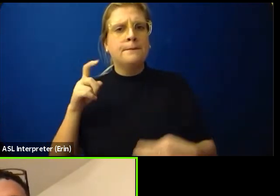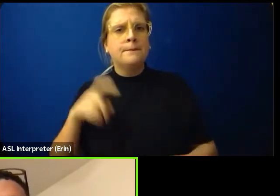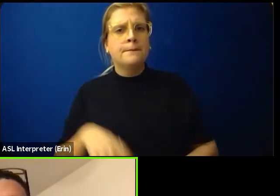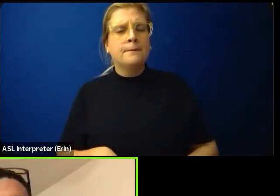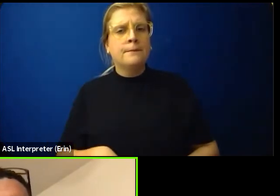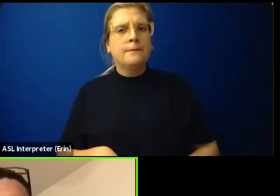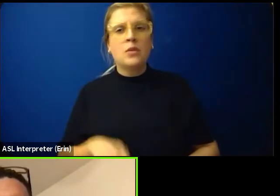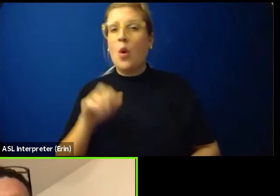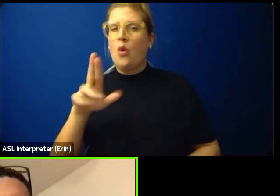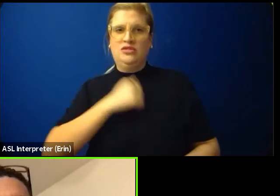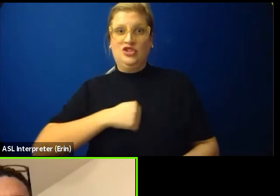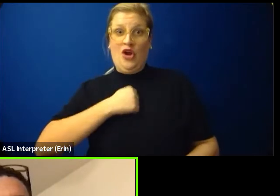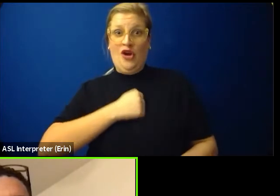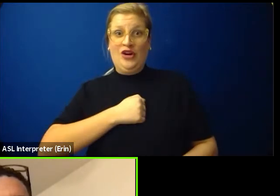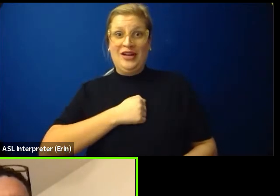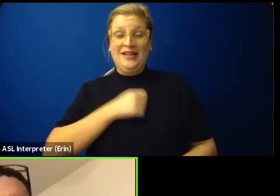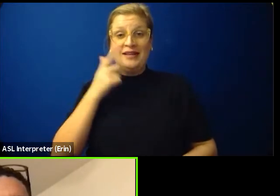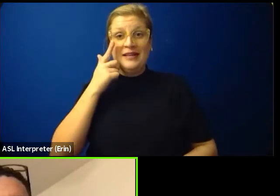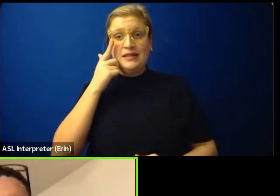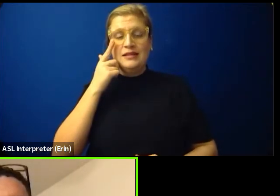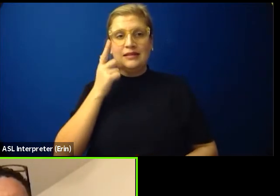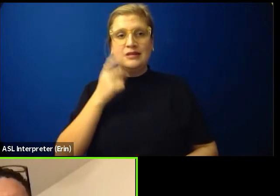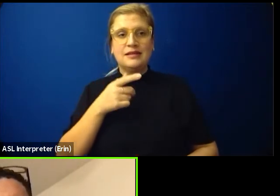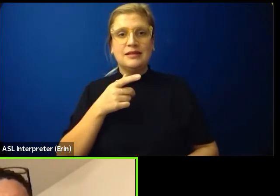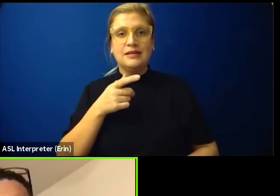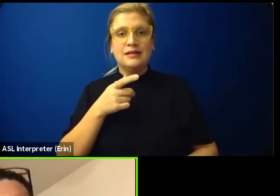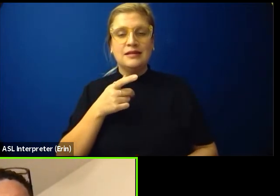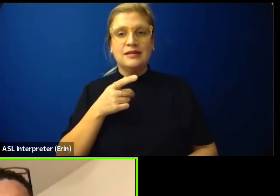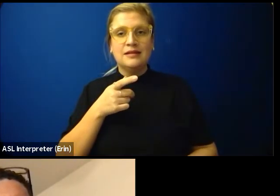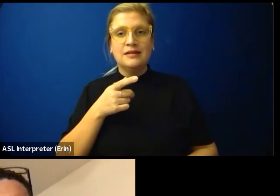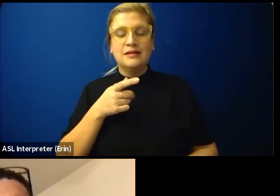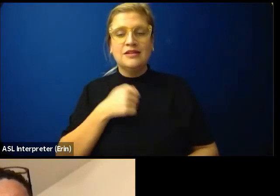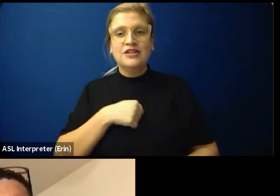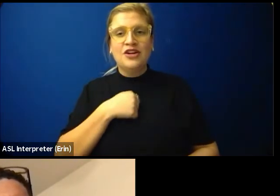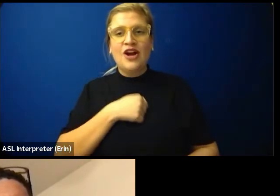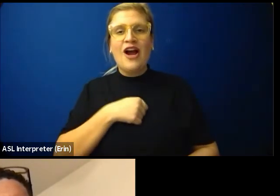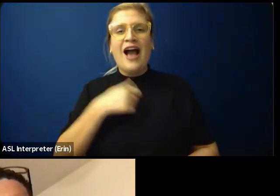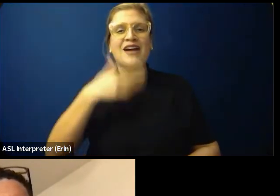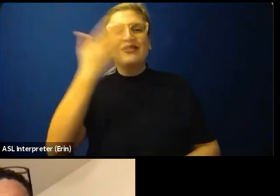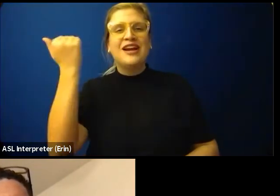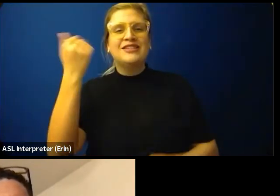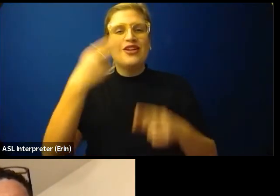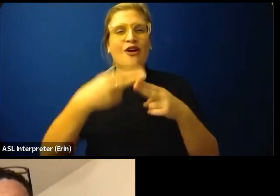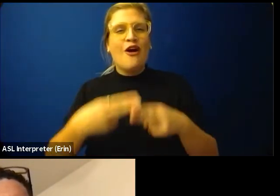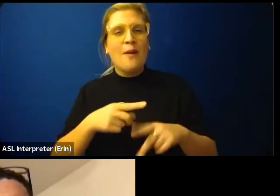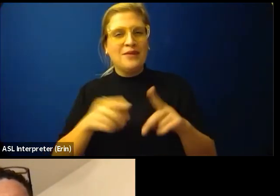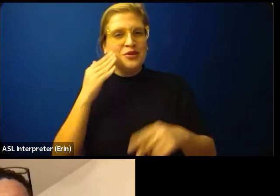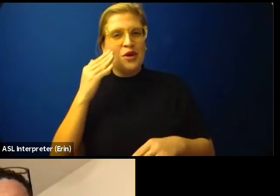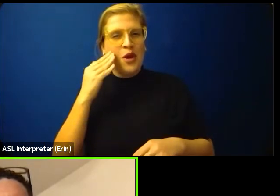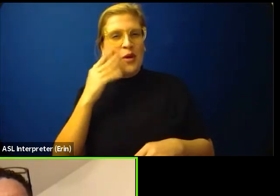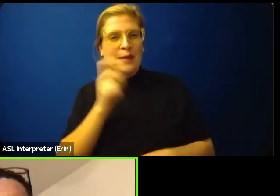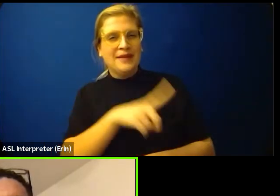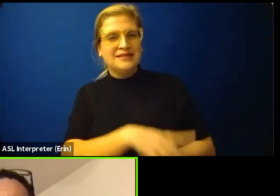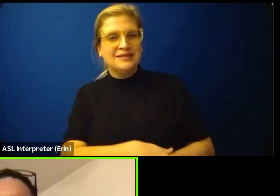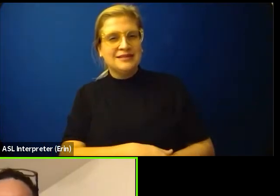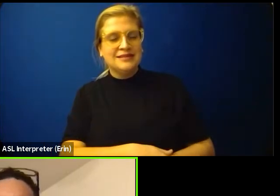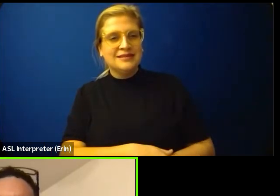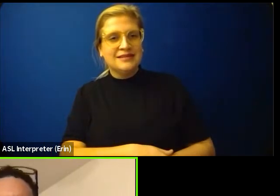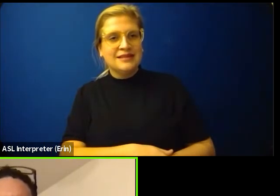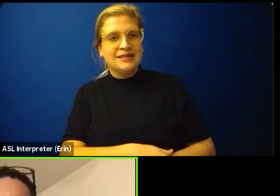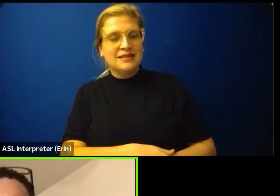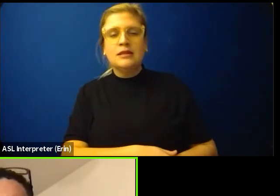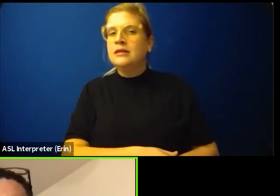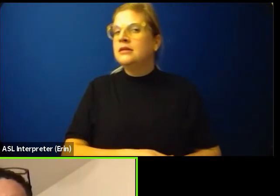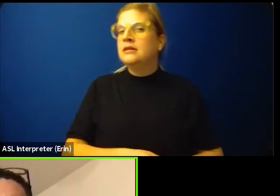So we accept I'm Medicaid. sorry, inside of your, I forget what it's called, but you know what I'm asking you here.